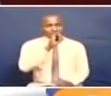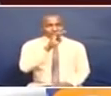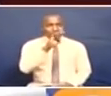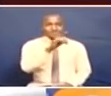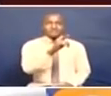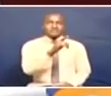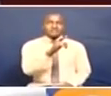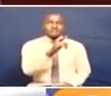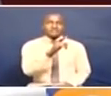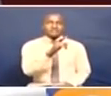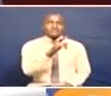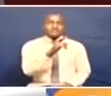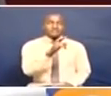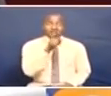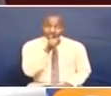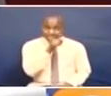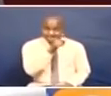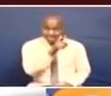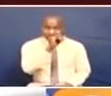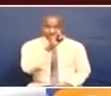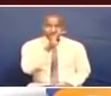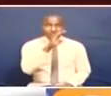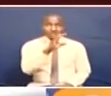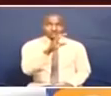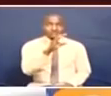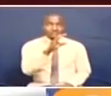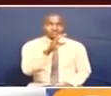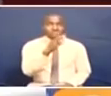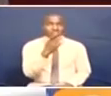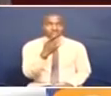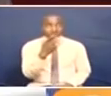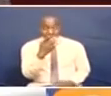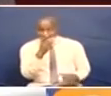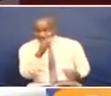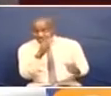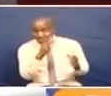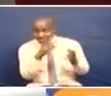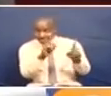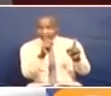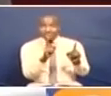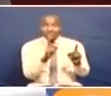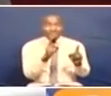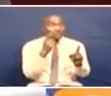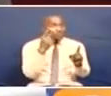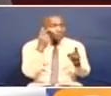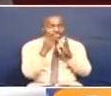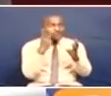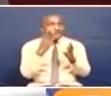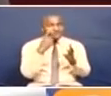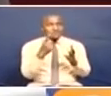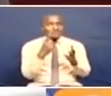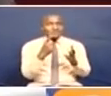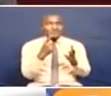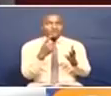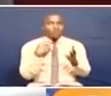to the extent that they, maybe out of omission or commission, and we've been worried, and you saw us very upset, because we